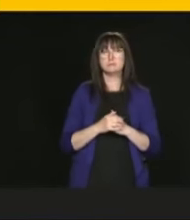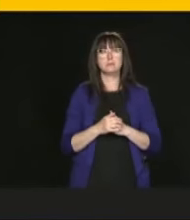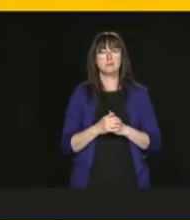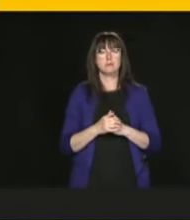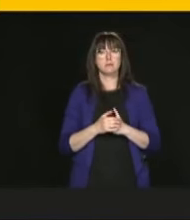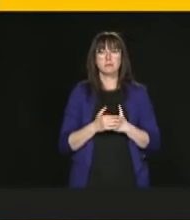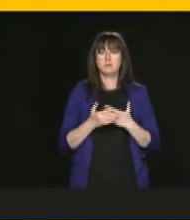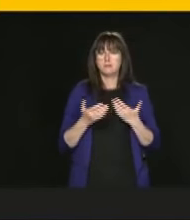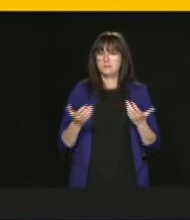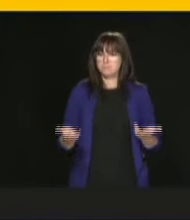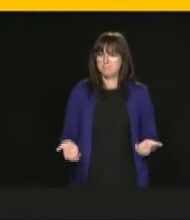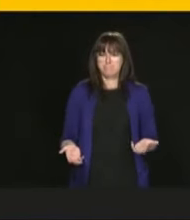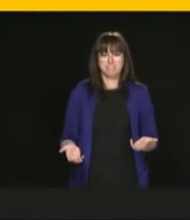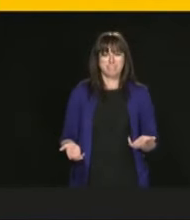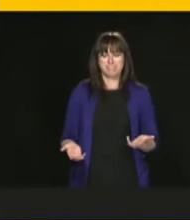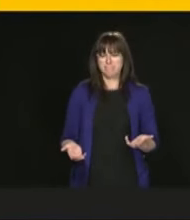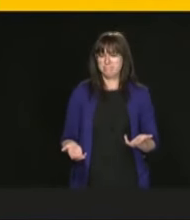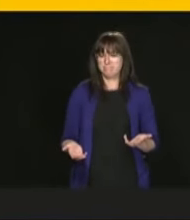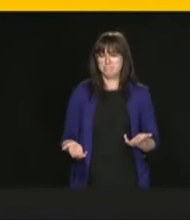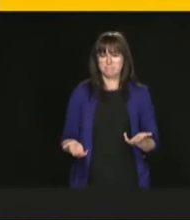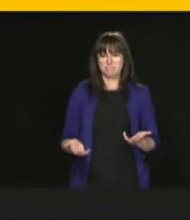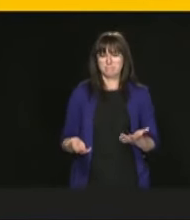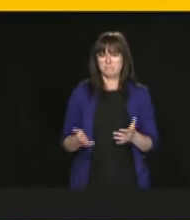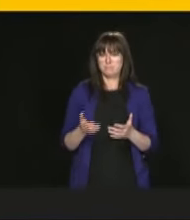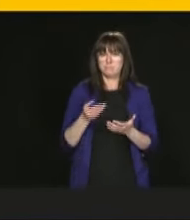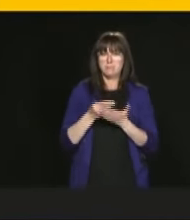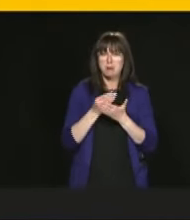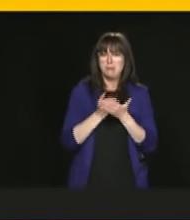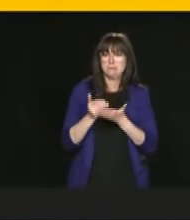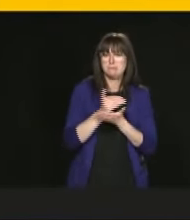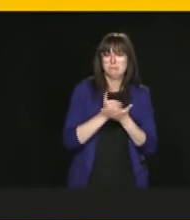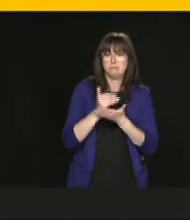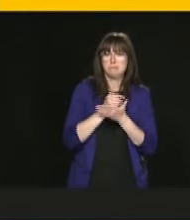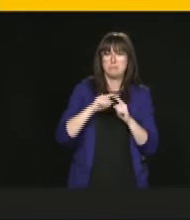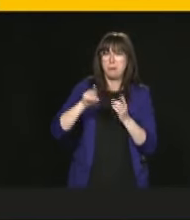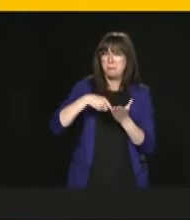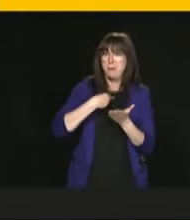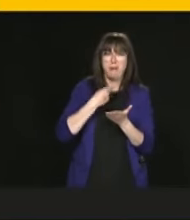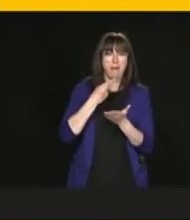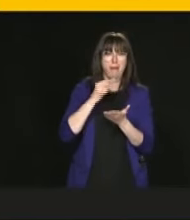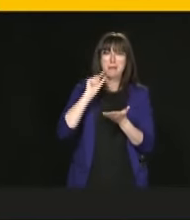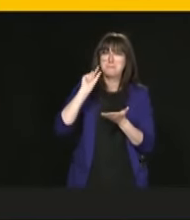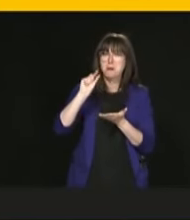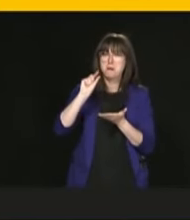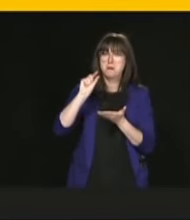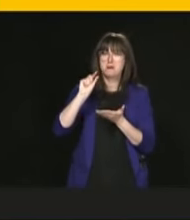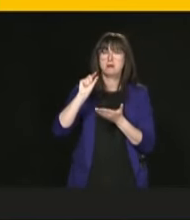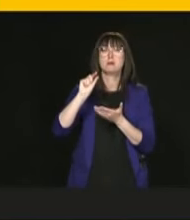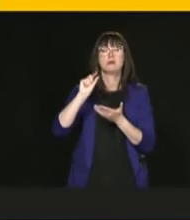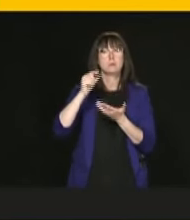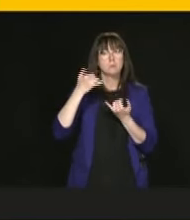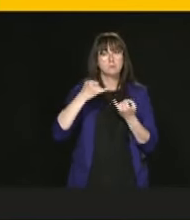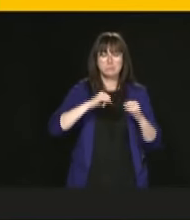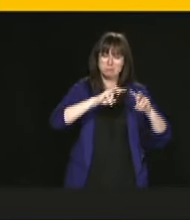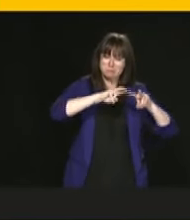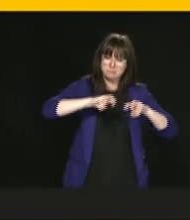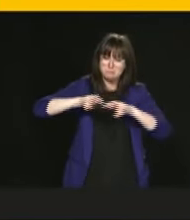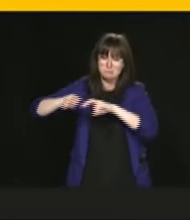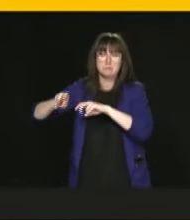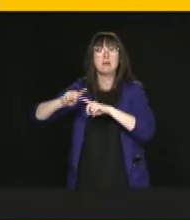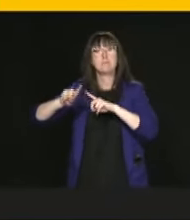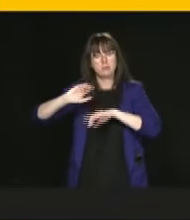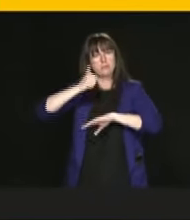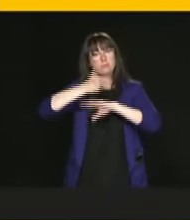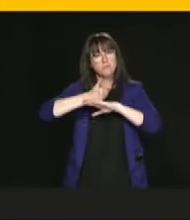that are working for low-paying jobs. That's another reflection I think we all need to have. But that needs to be institutionalized in a form, and I think that is secondary to the greater consideration,